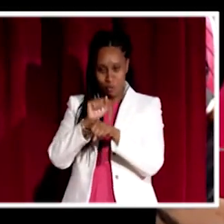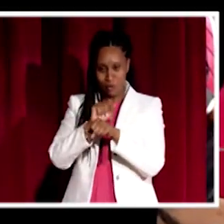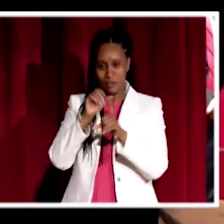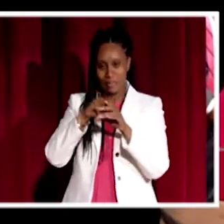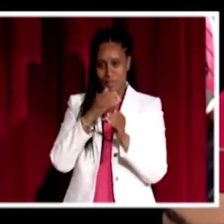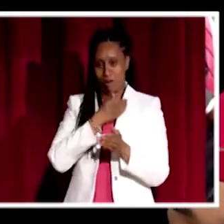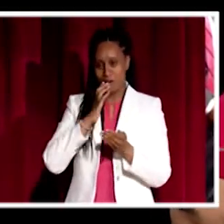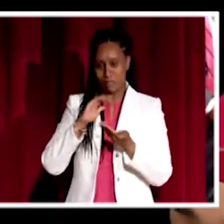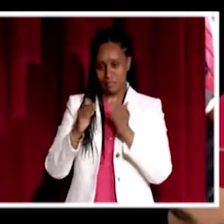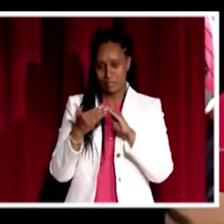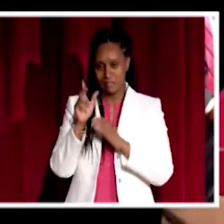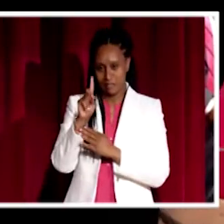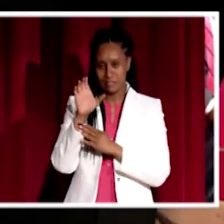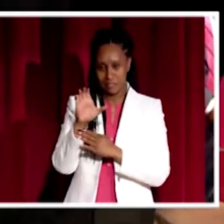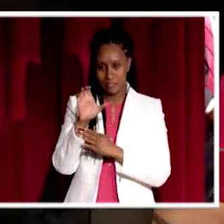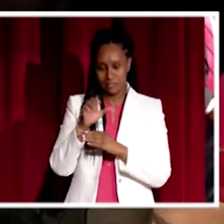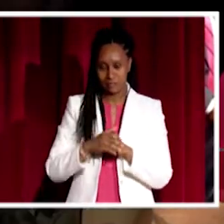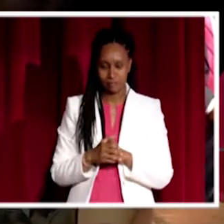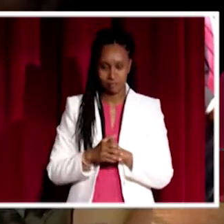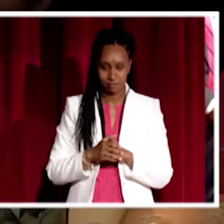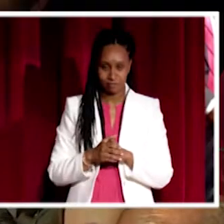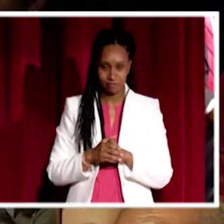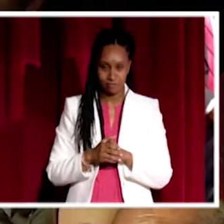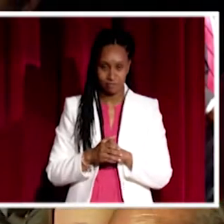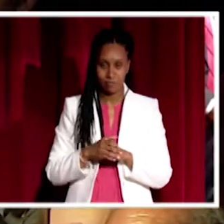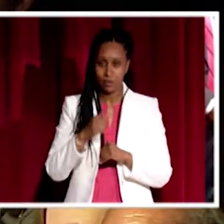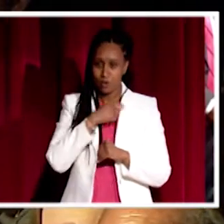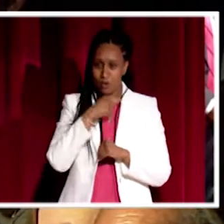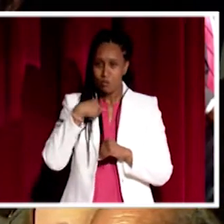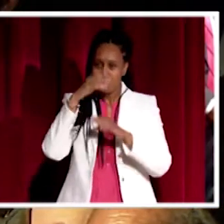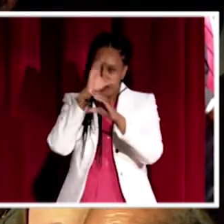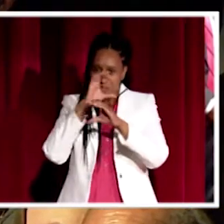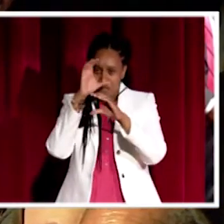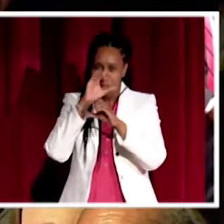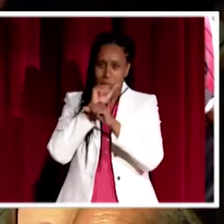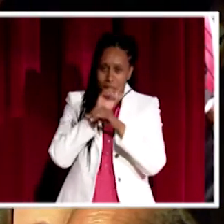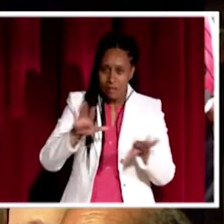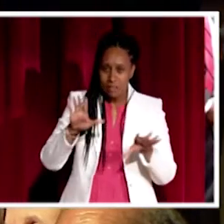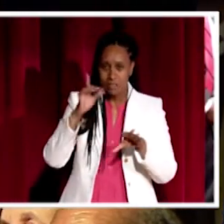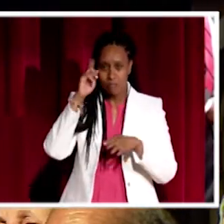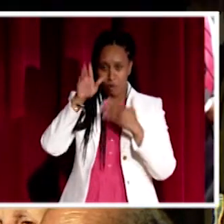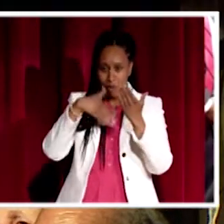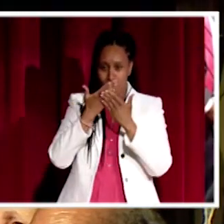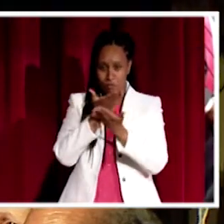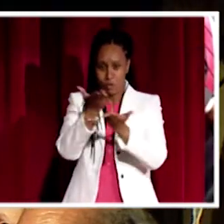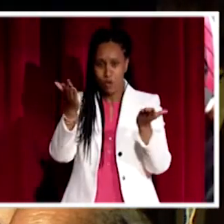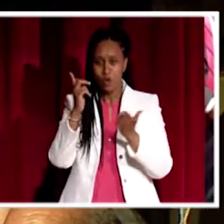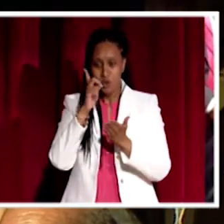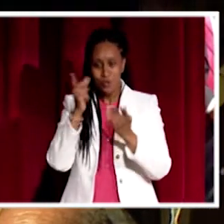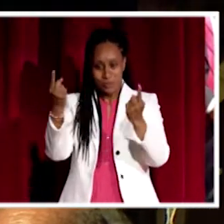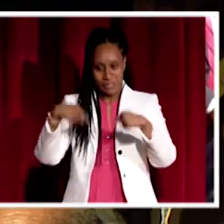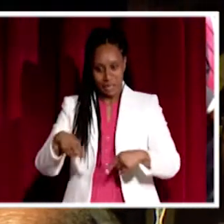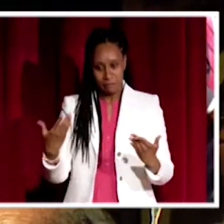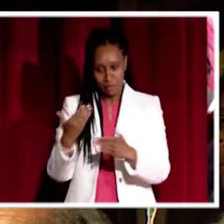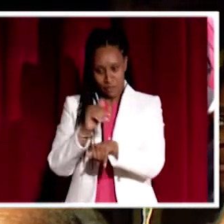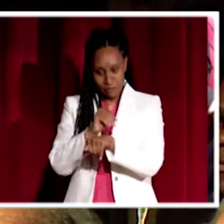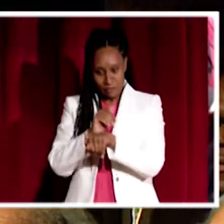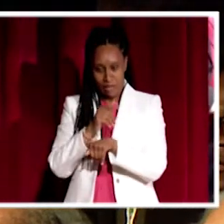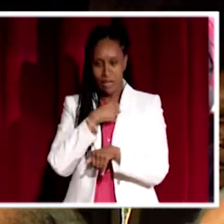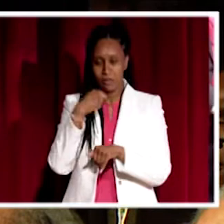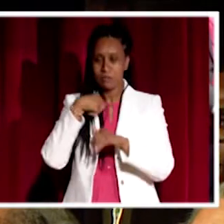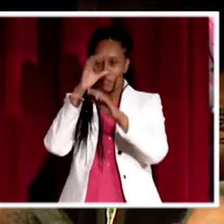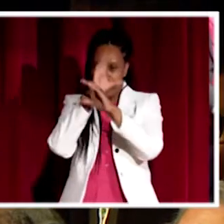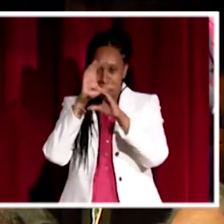our city. Vayikra. We seek blessings on all of us who have answered the call to be here tonight. We